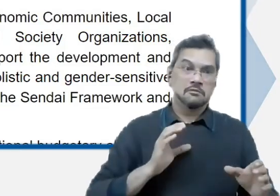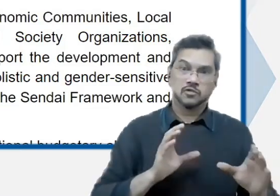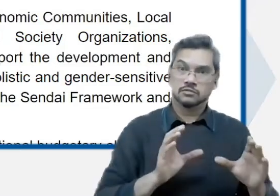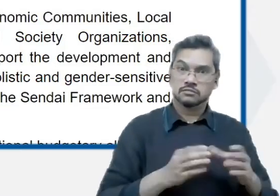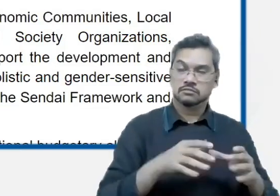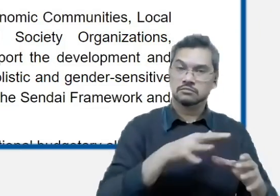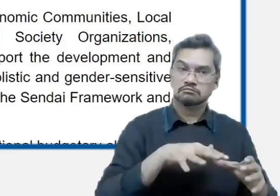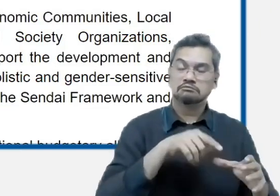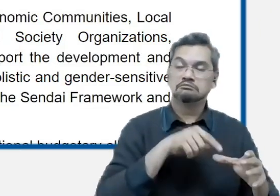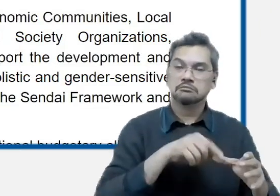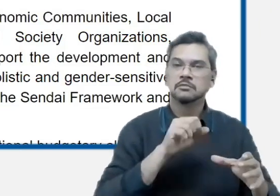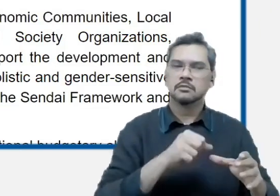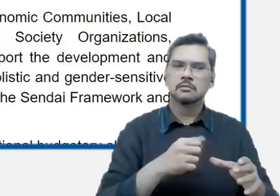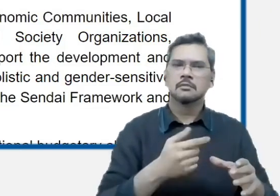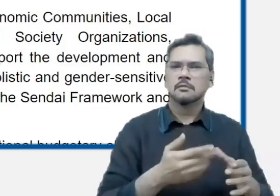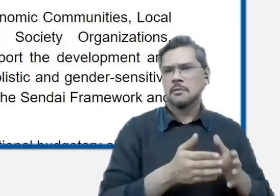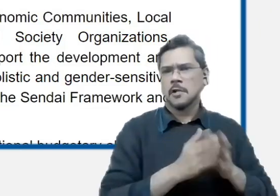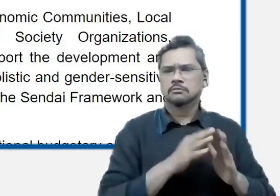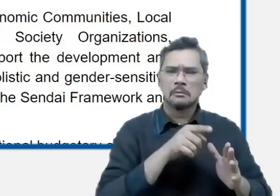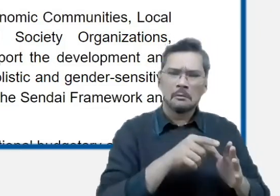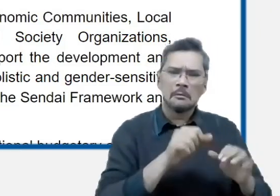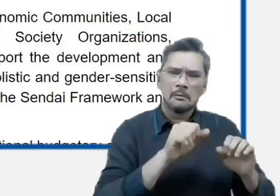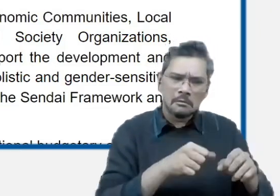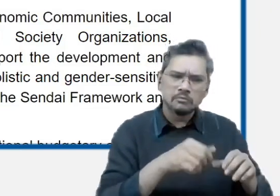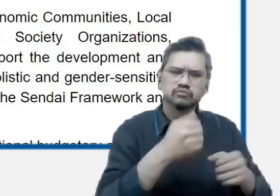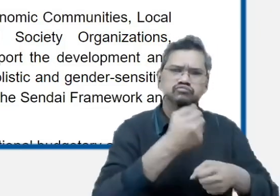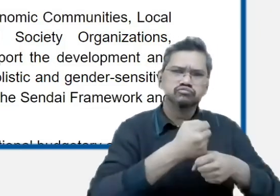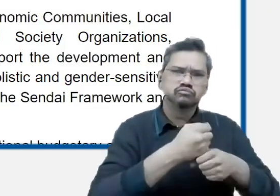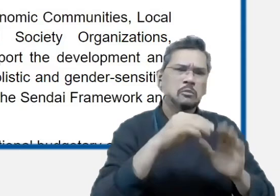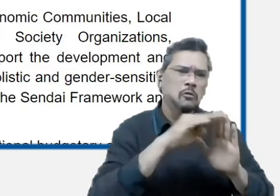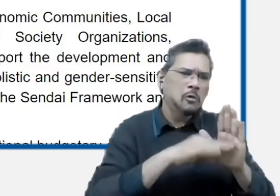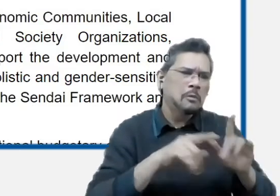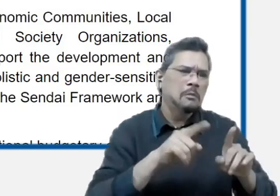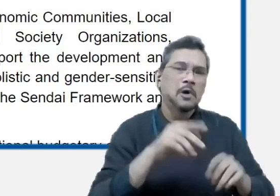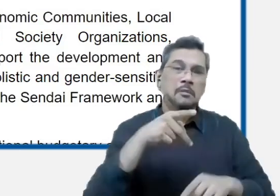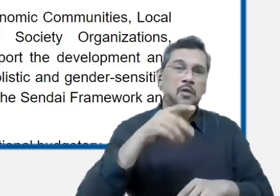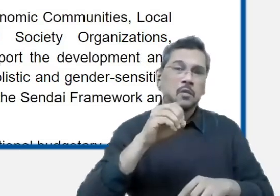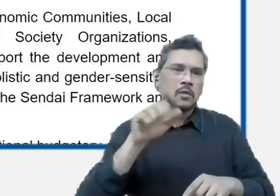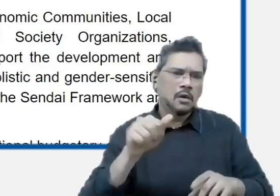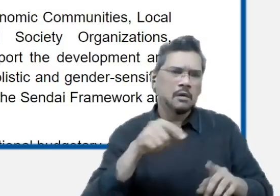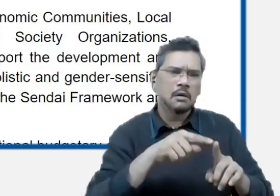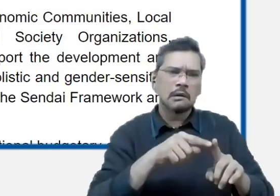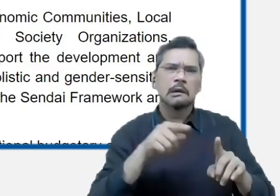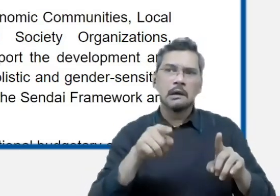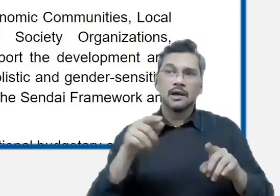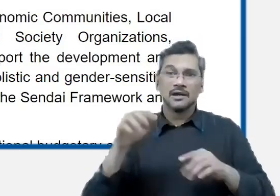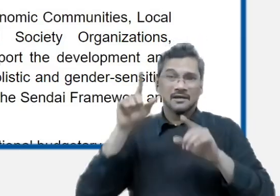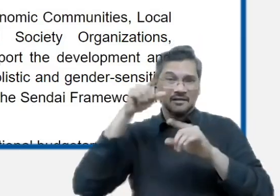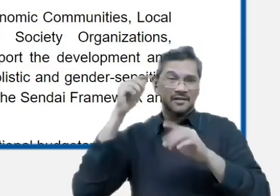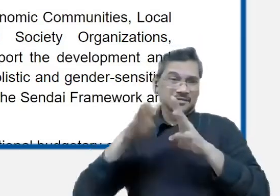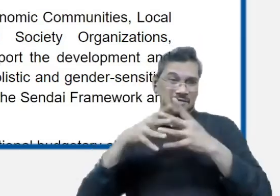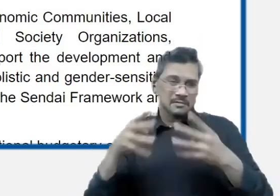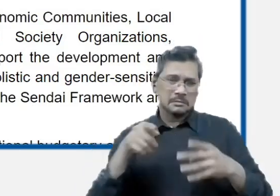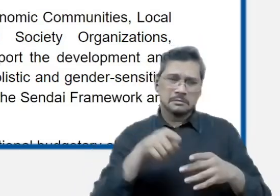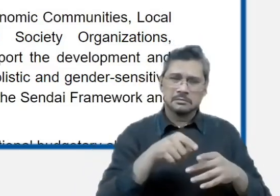the implementation of the Sendai Framework for Disaster Risk Reduction 2015 to 2030 in Africa, including to track